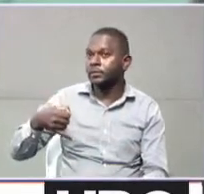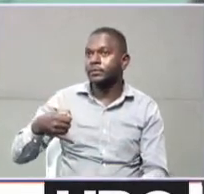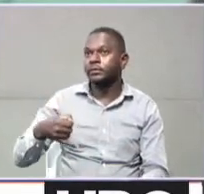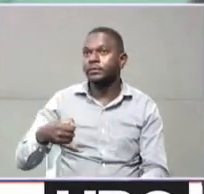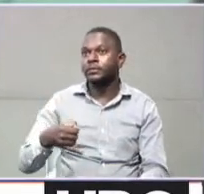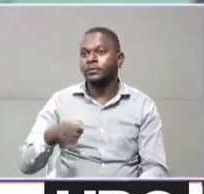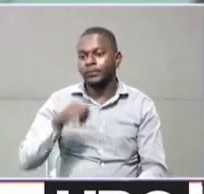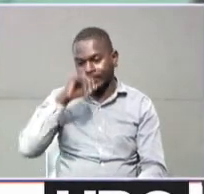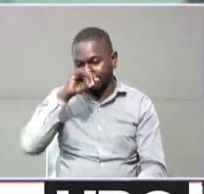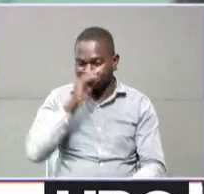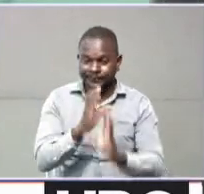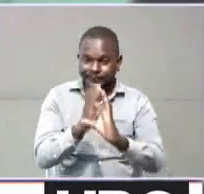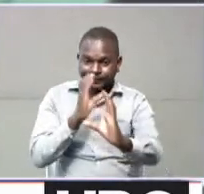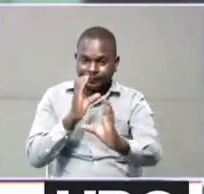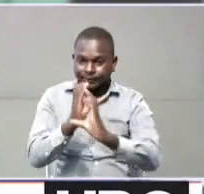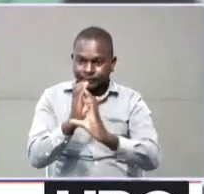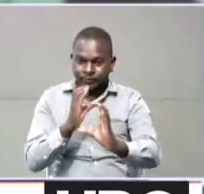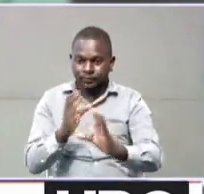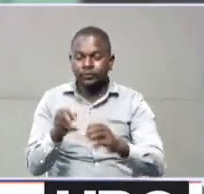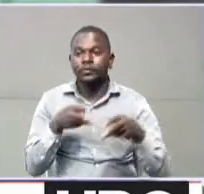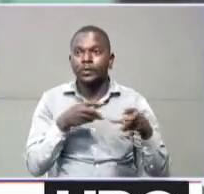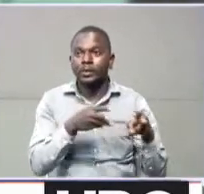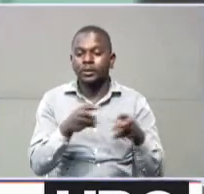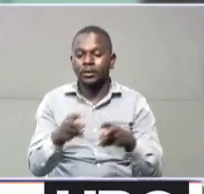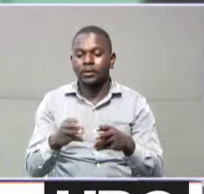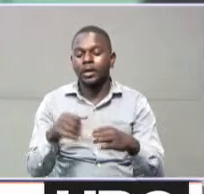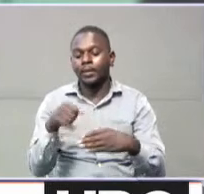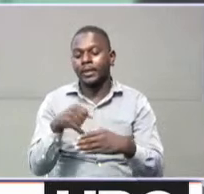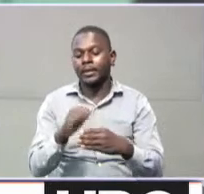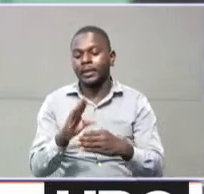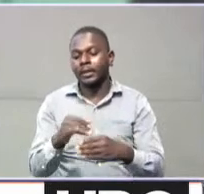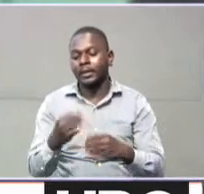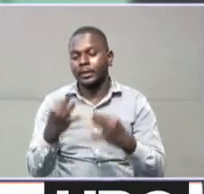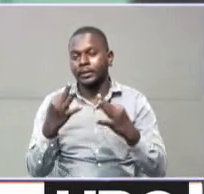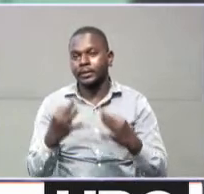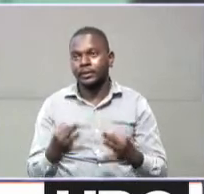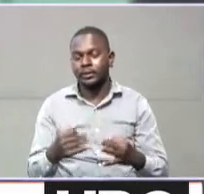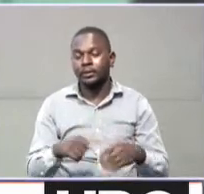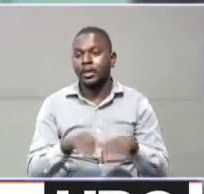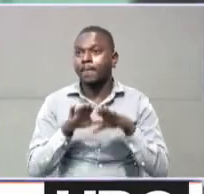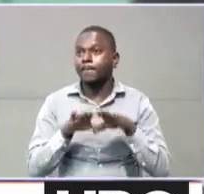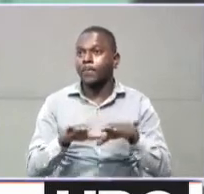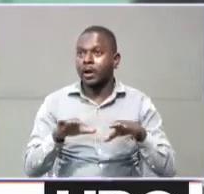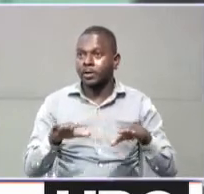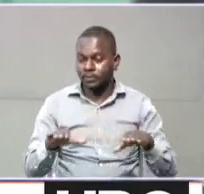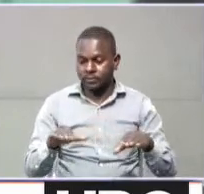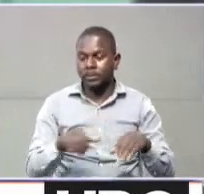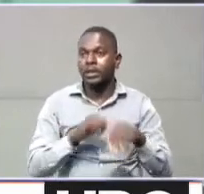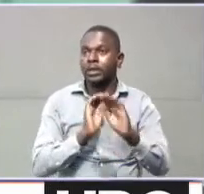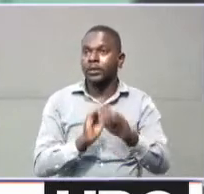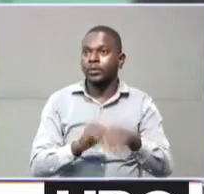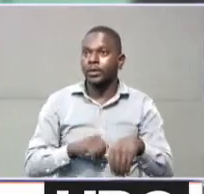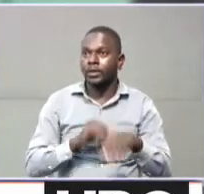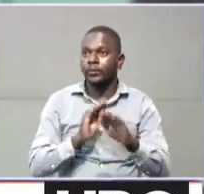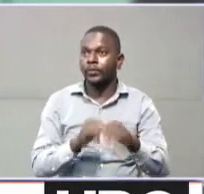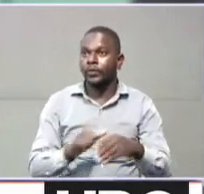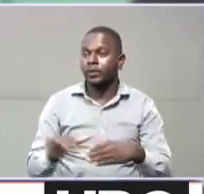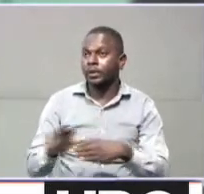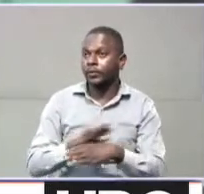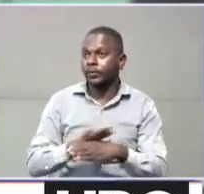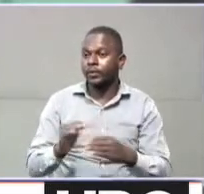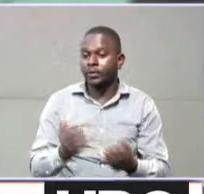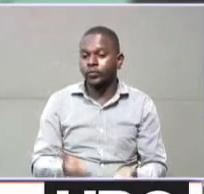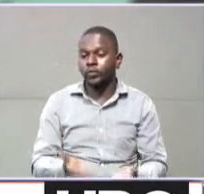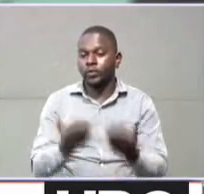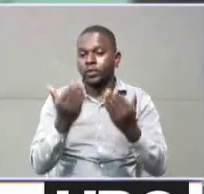drainages sewage systems among others markets and agriculture trade improvement